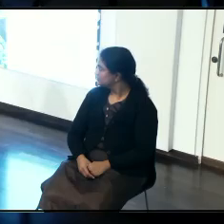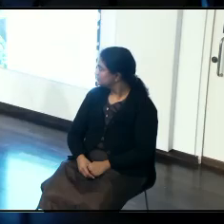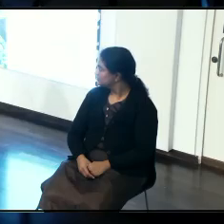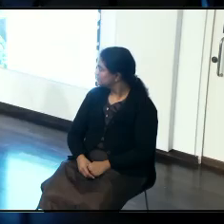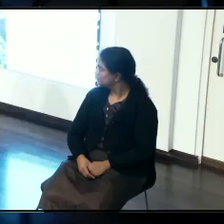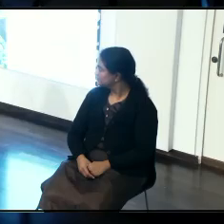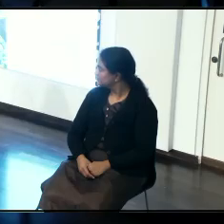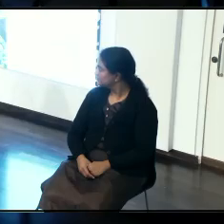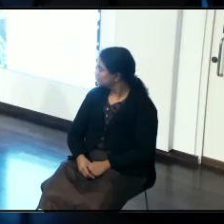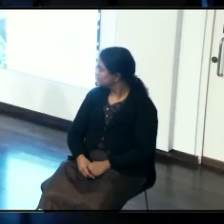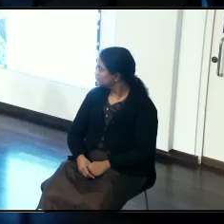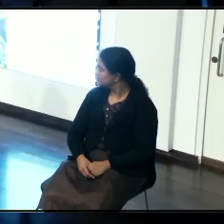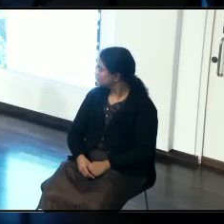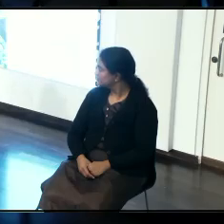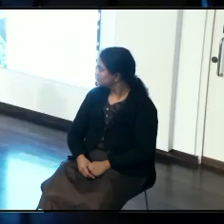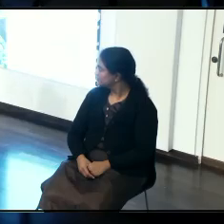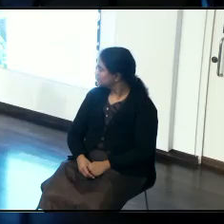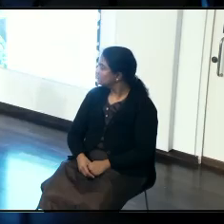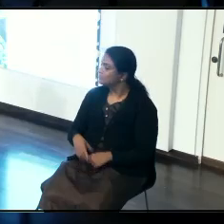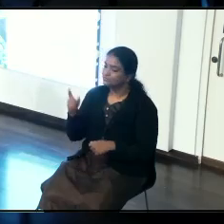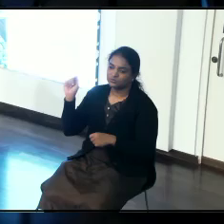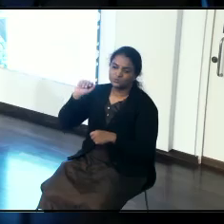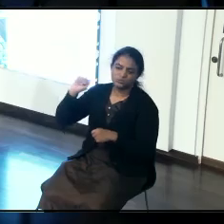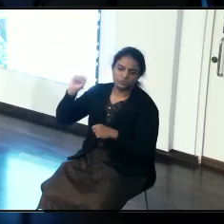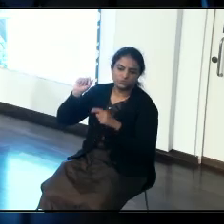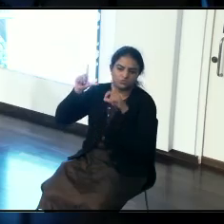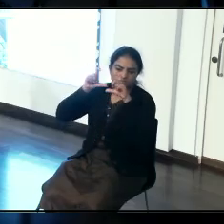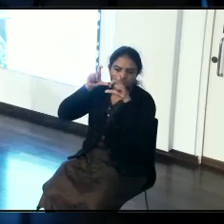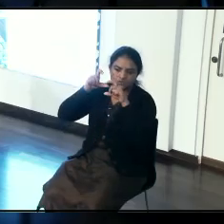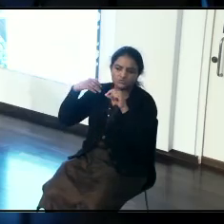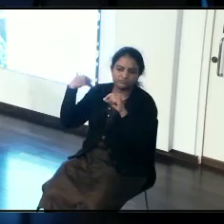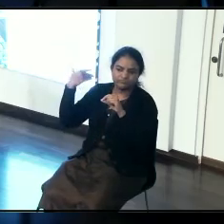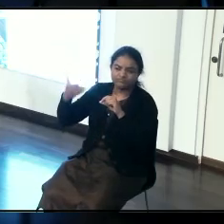your photography practice?